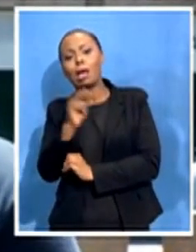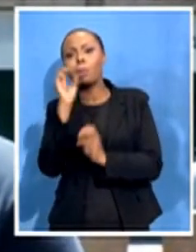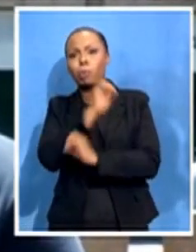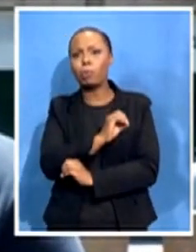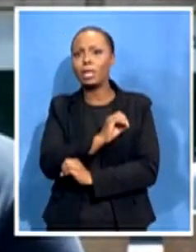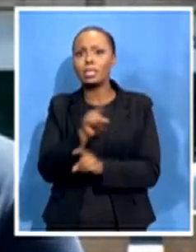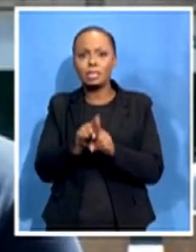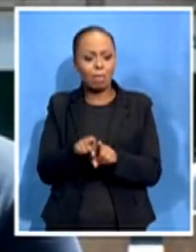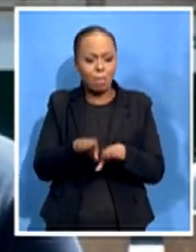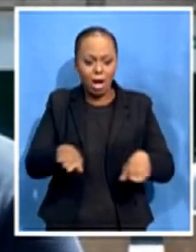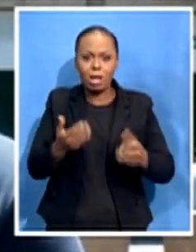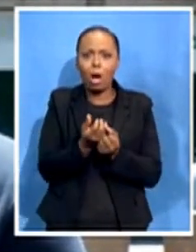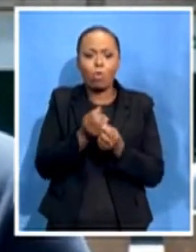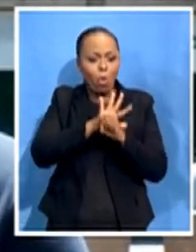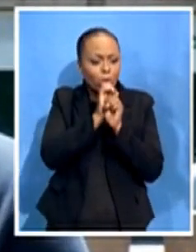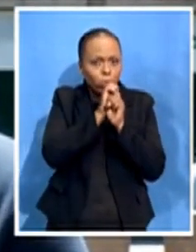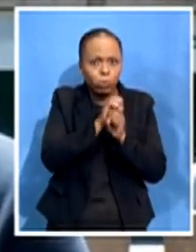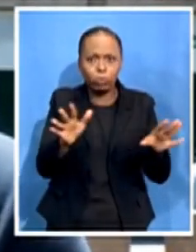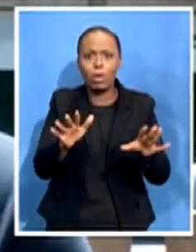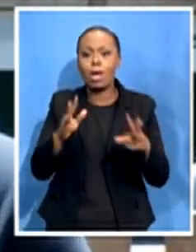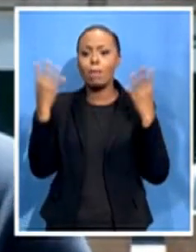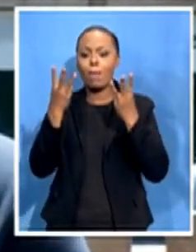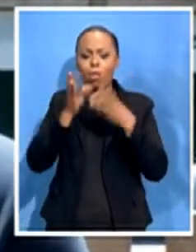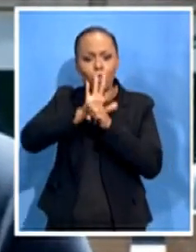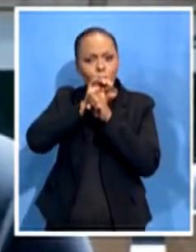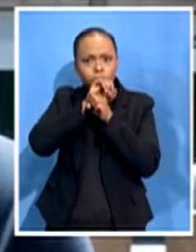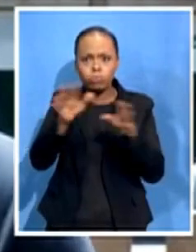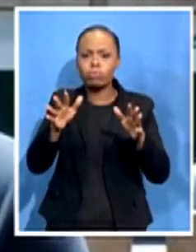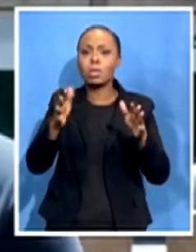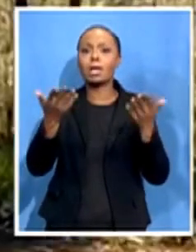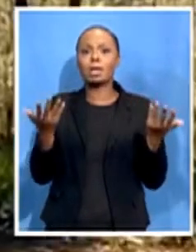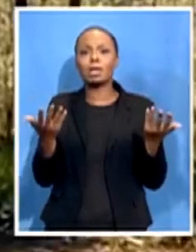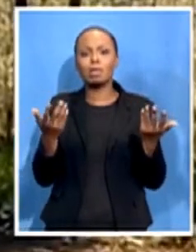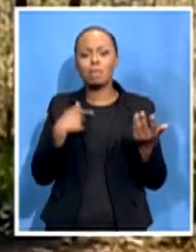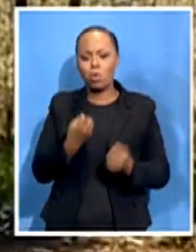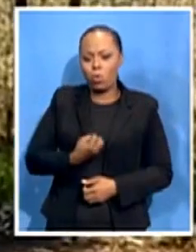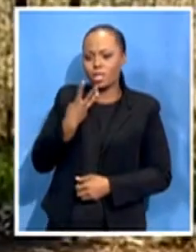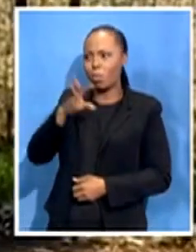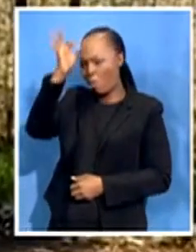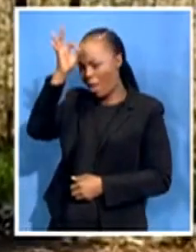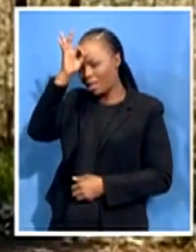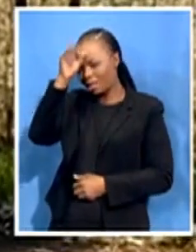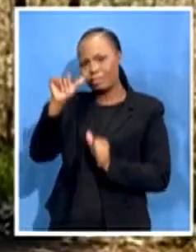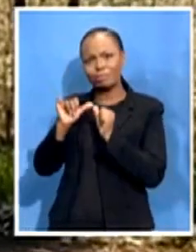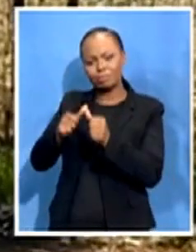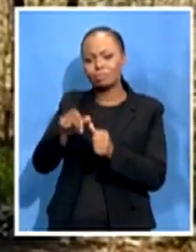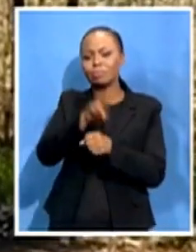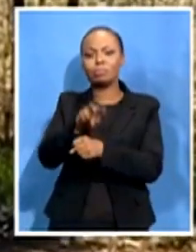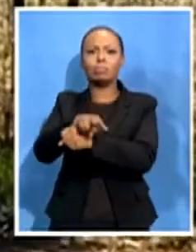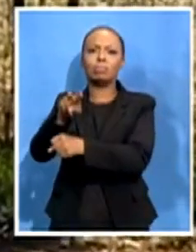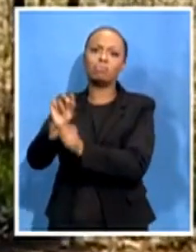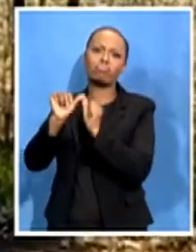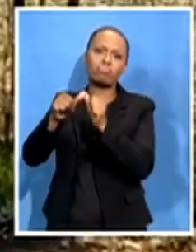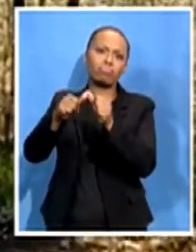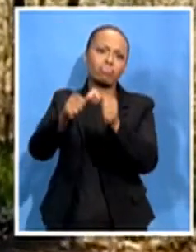that. So that is my wish. The government must be concentrated on that. A decision about the reopening of the